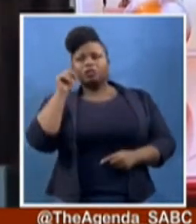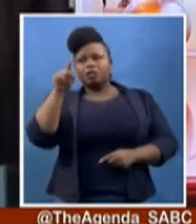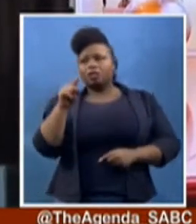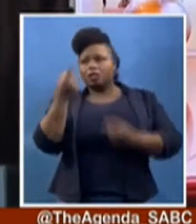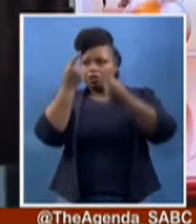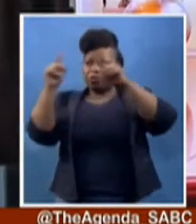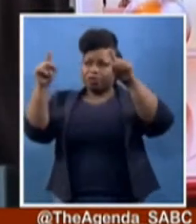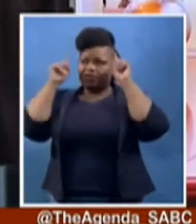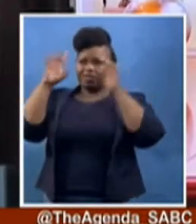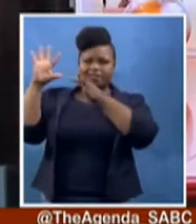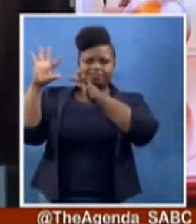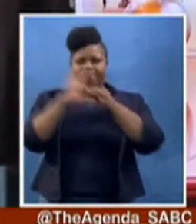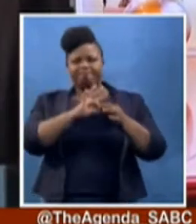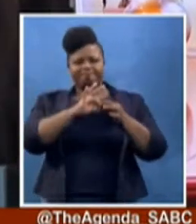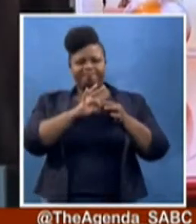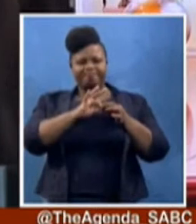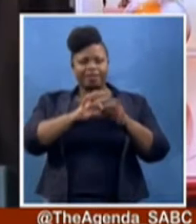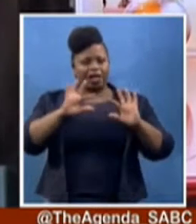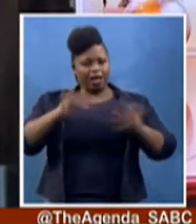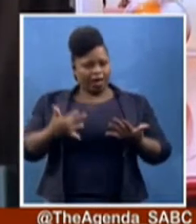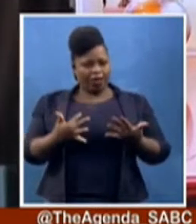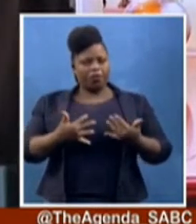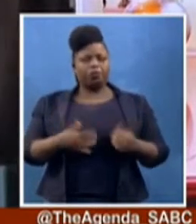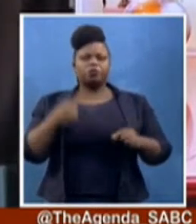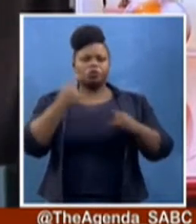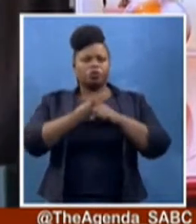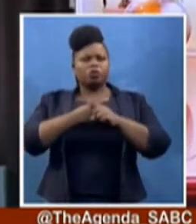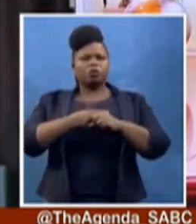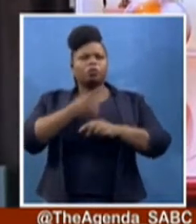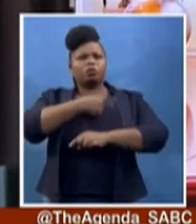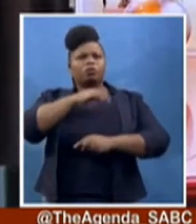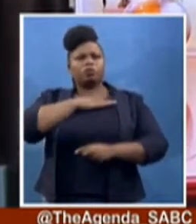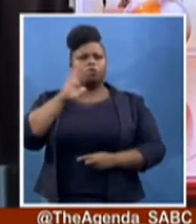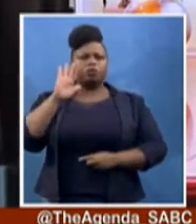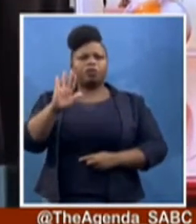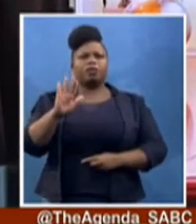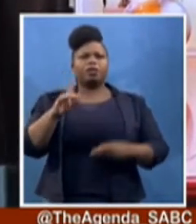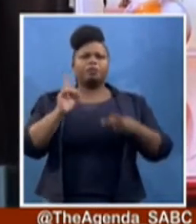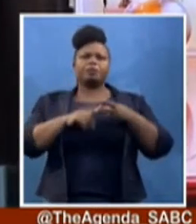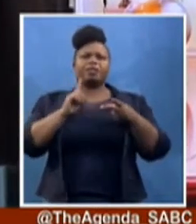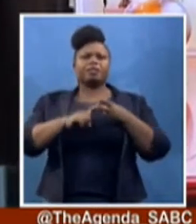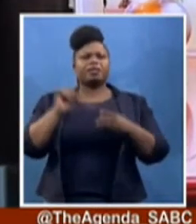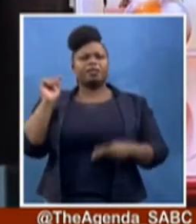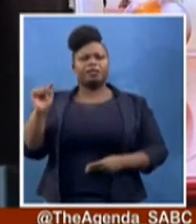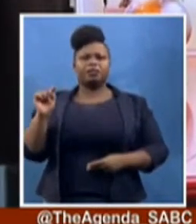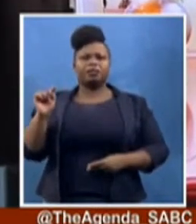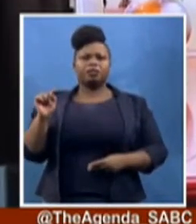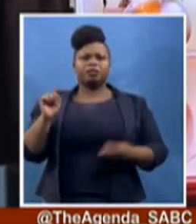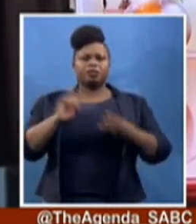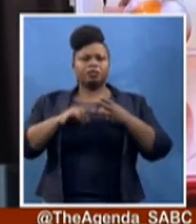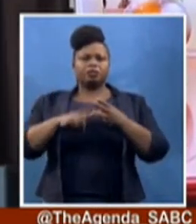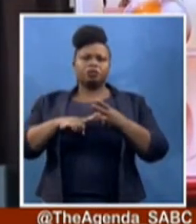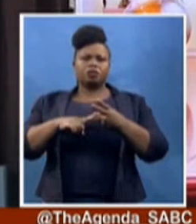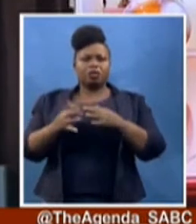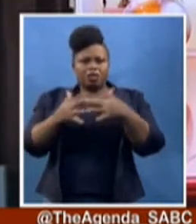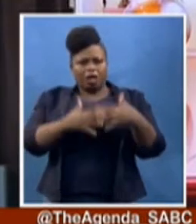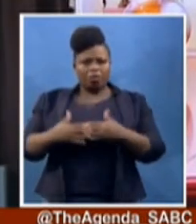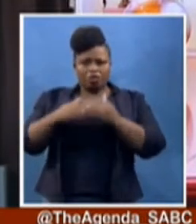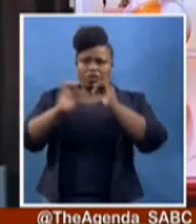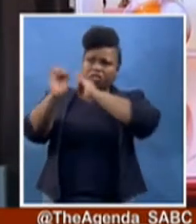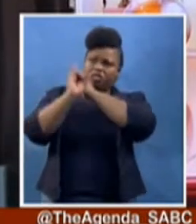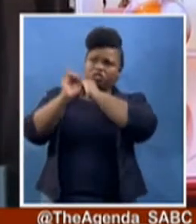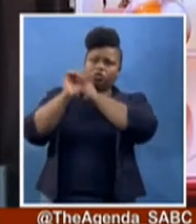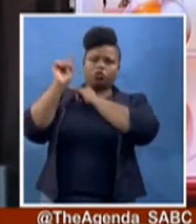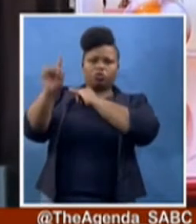powerful destiny of a willful young woman and an American institution that would nurture her intellect